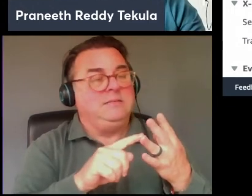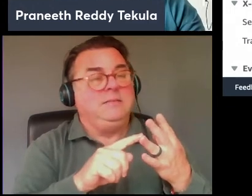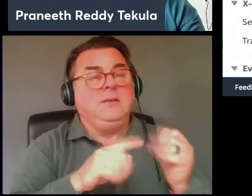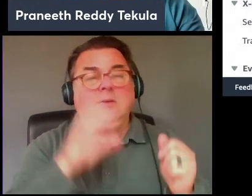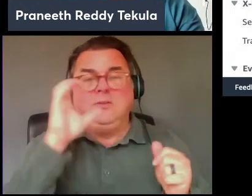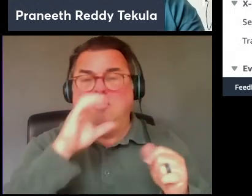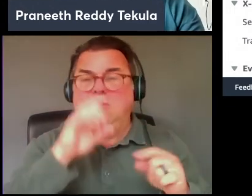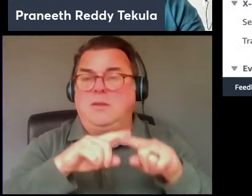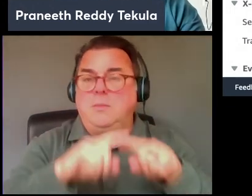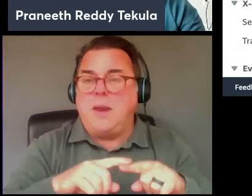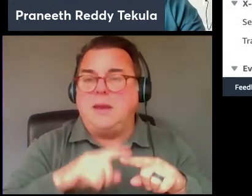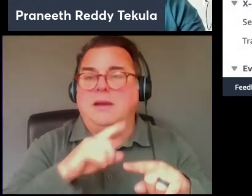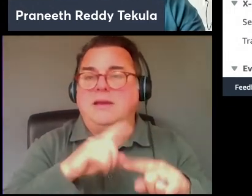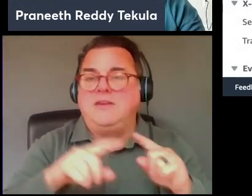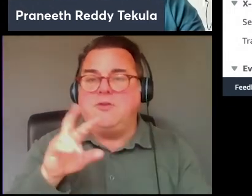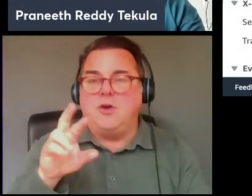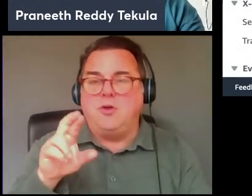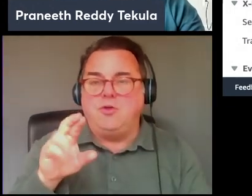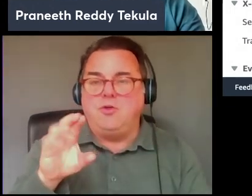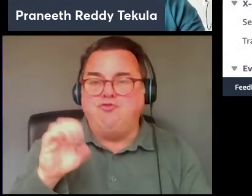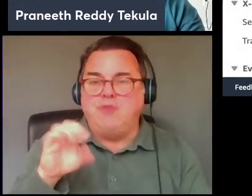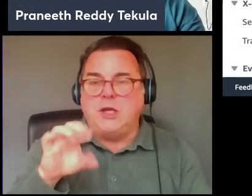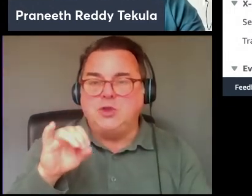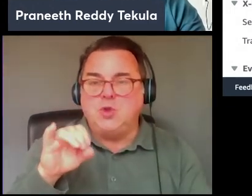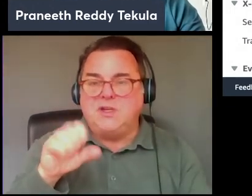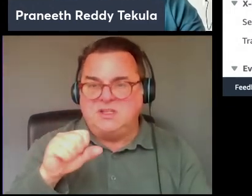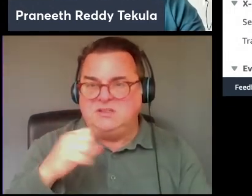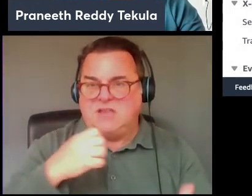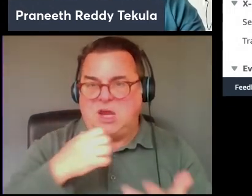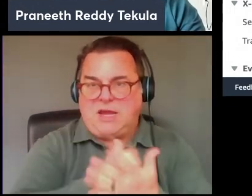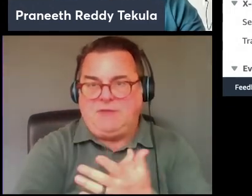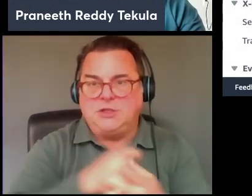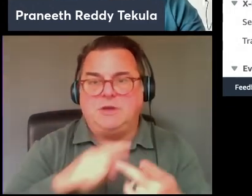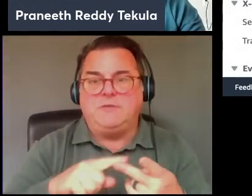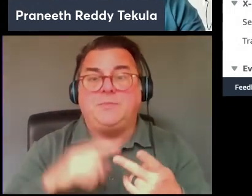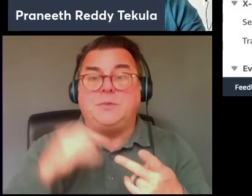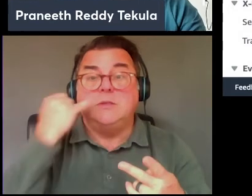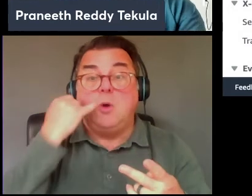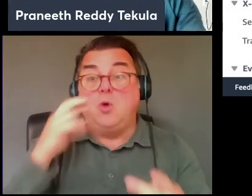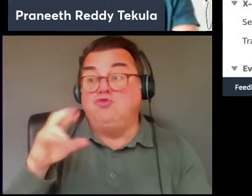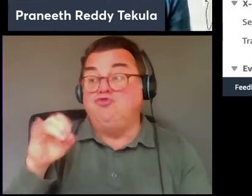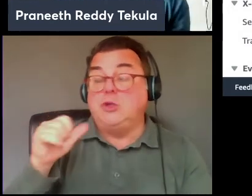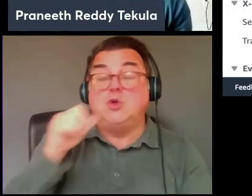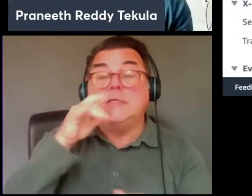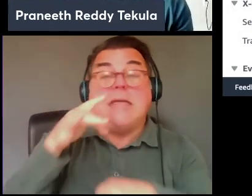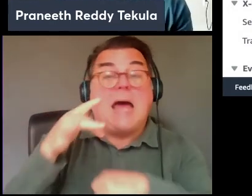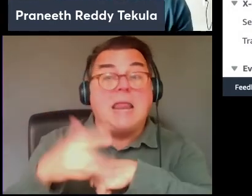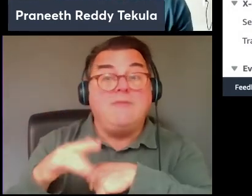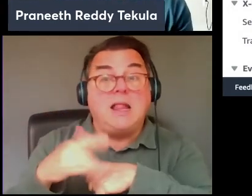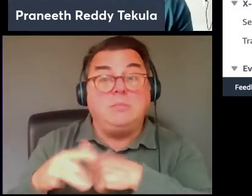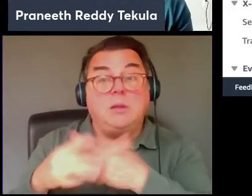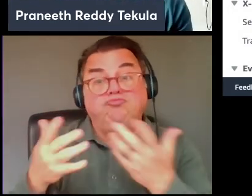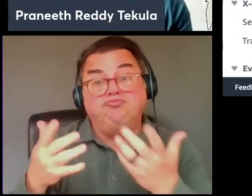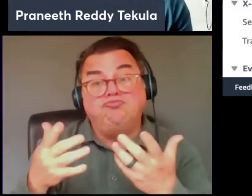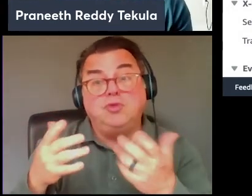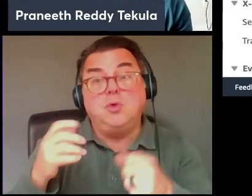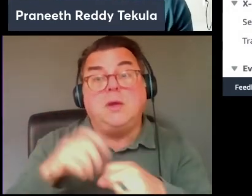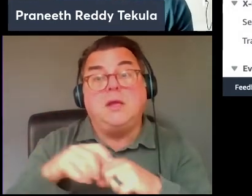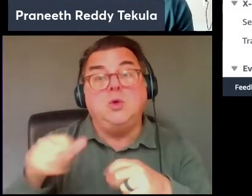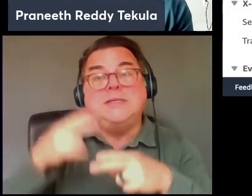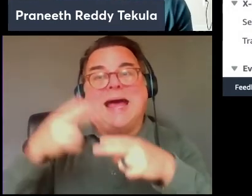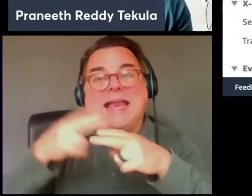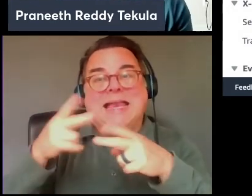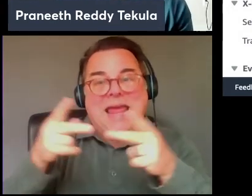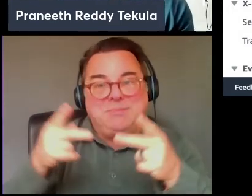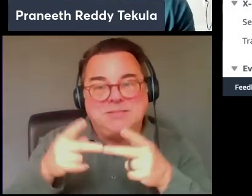different resources that your project might be using. But if one of those resources aren't immediately available, you can use a namespace that allows